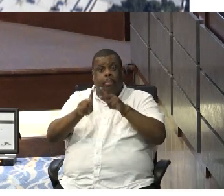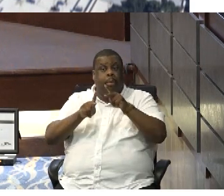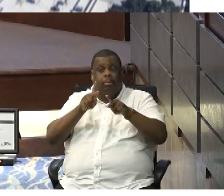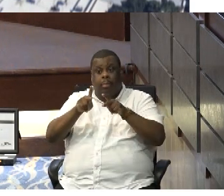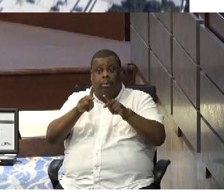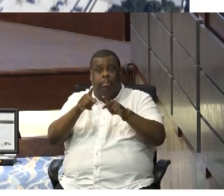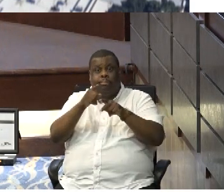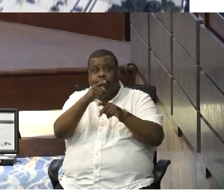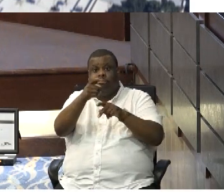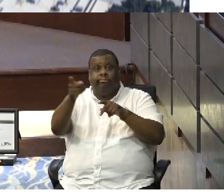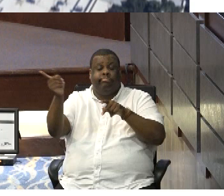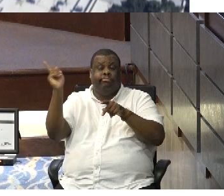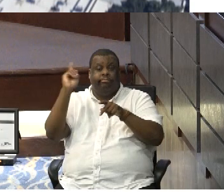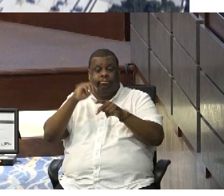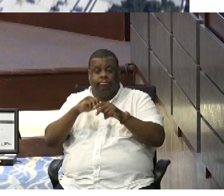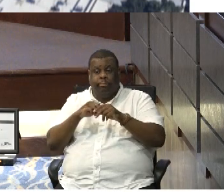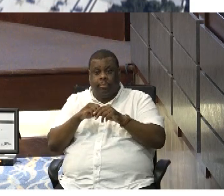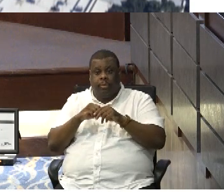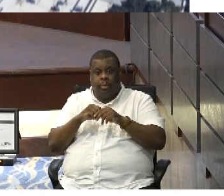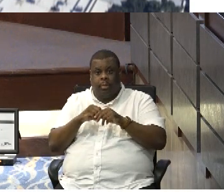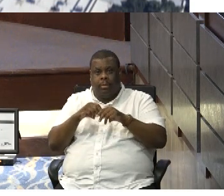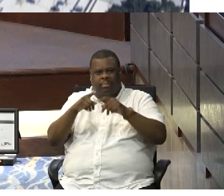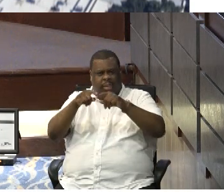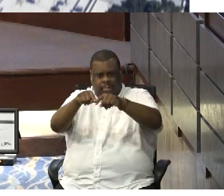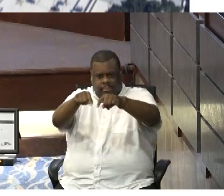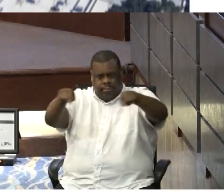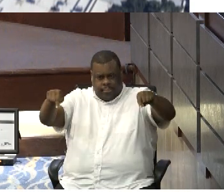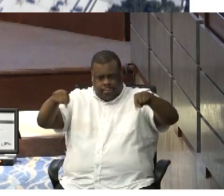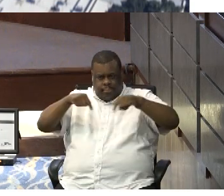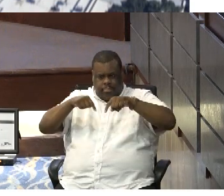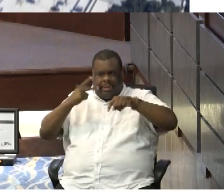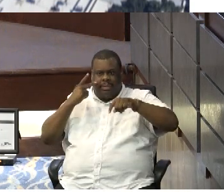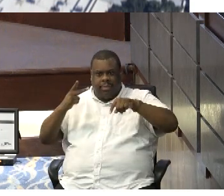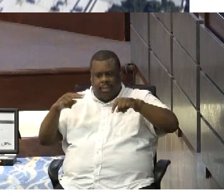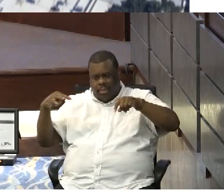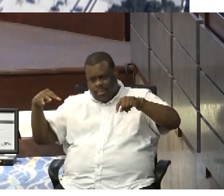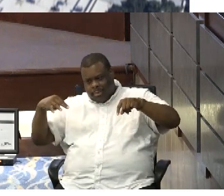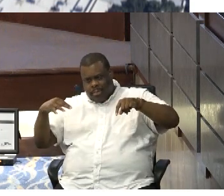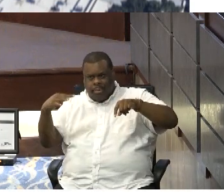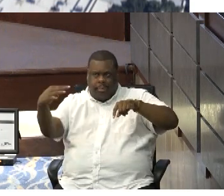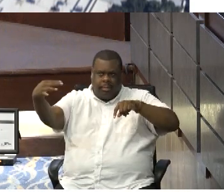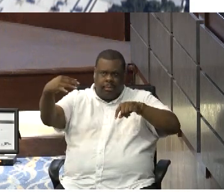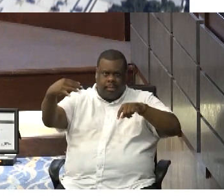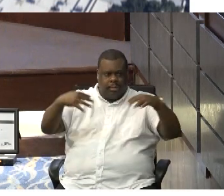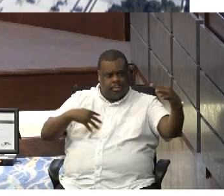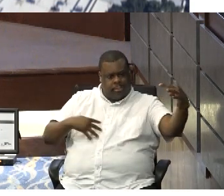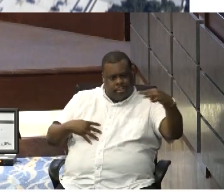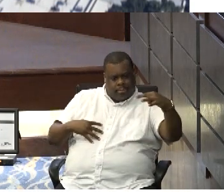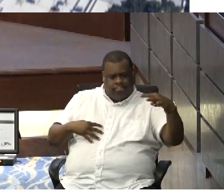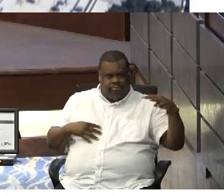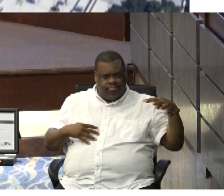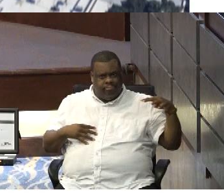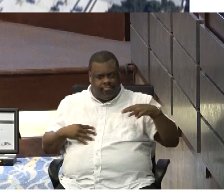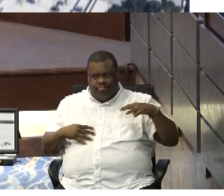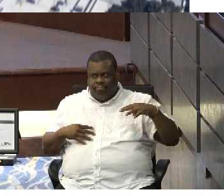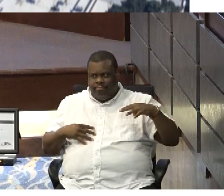connectivity for the site on all 4 sides, noting that it faces onto the Mary Street